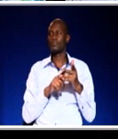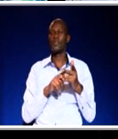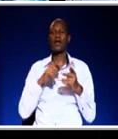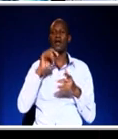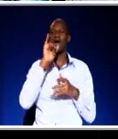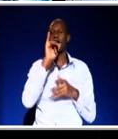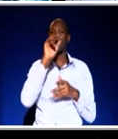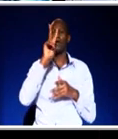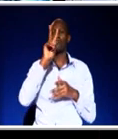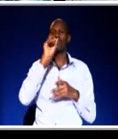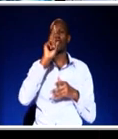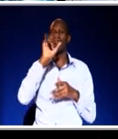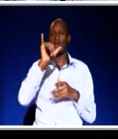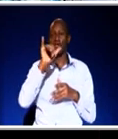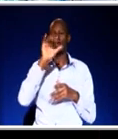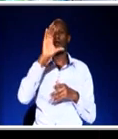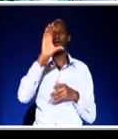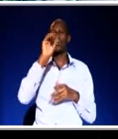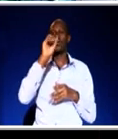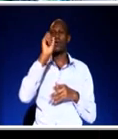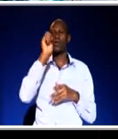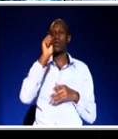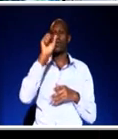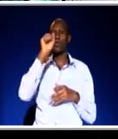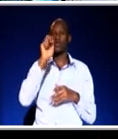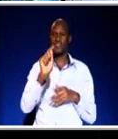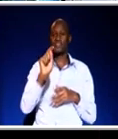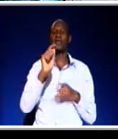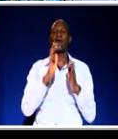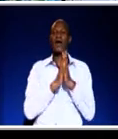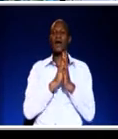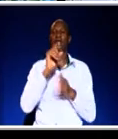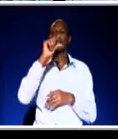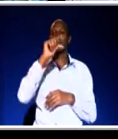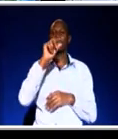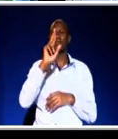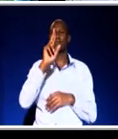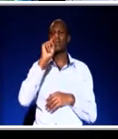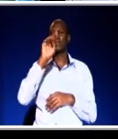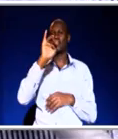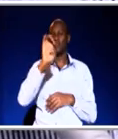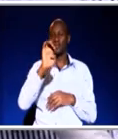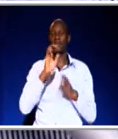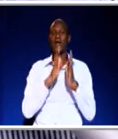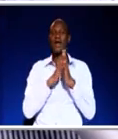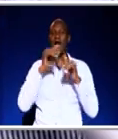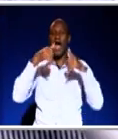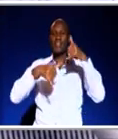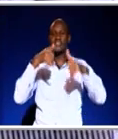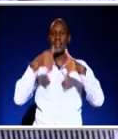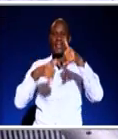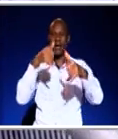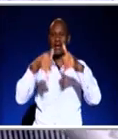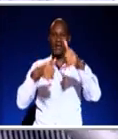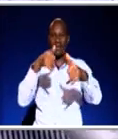Ivory Coast, and also we have Guinea and other countries. We find also Algeria was also